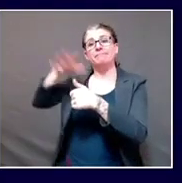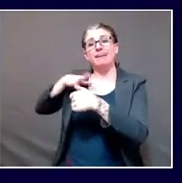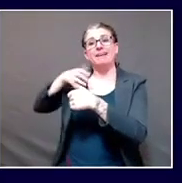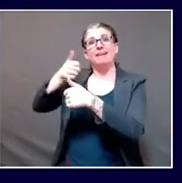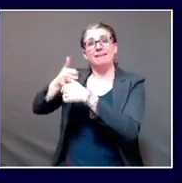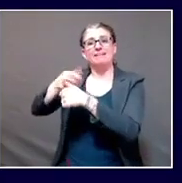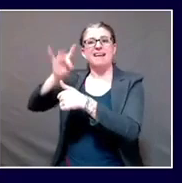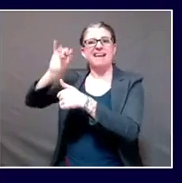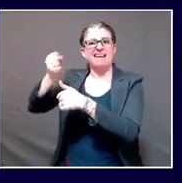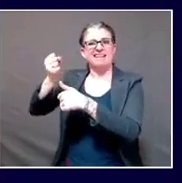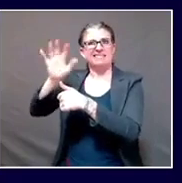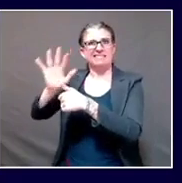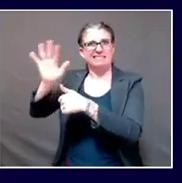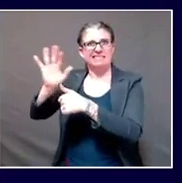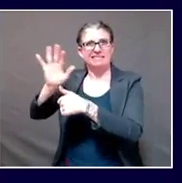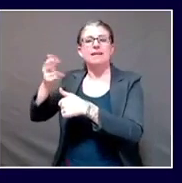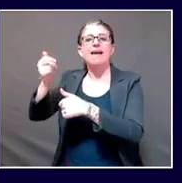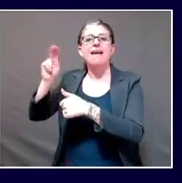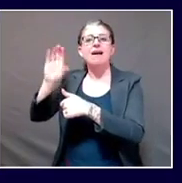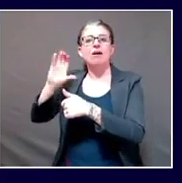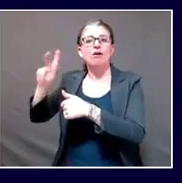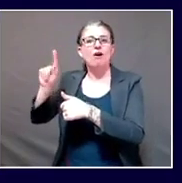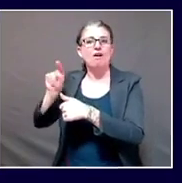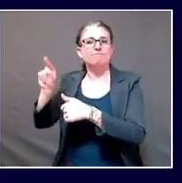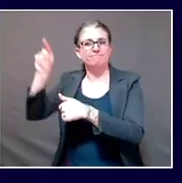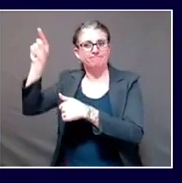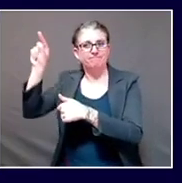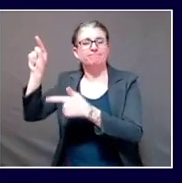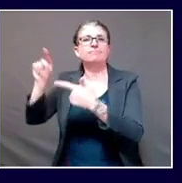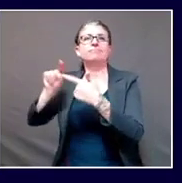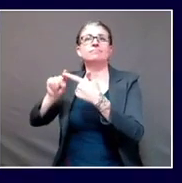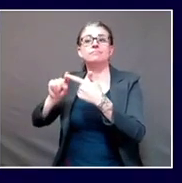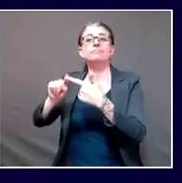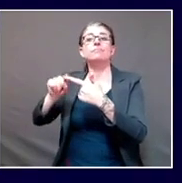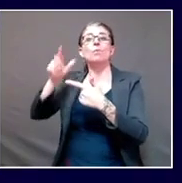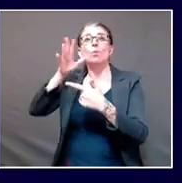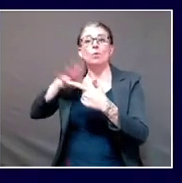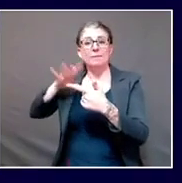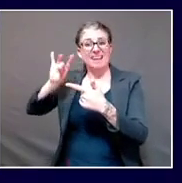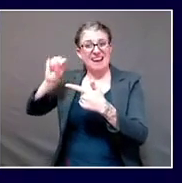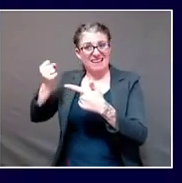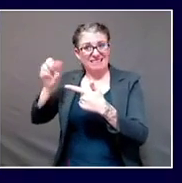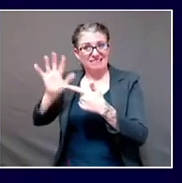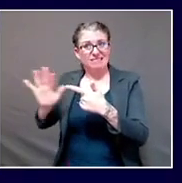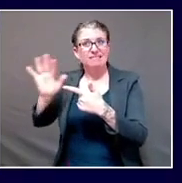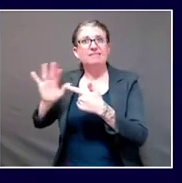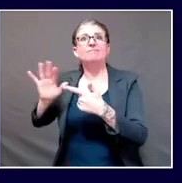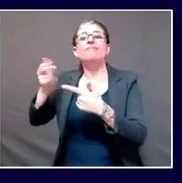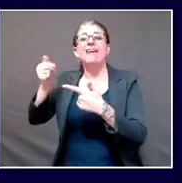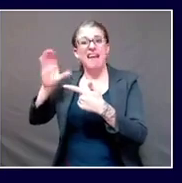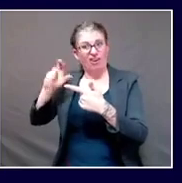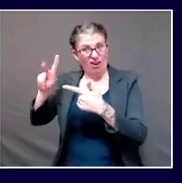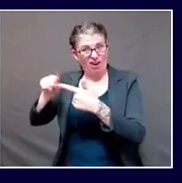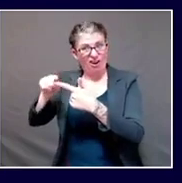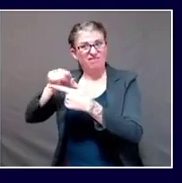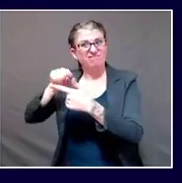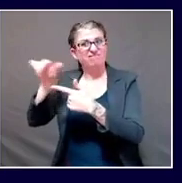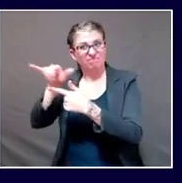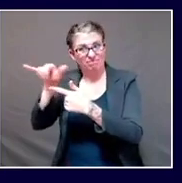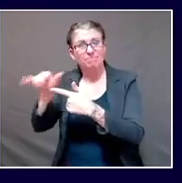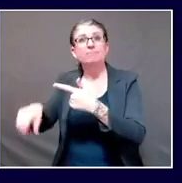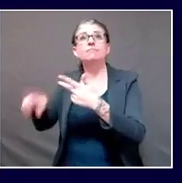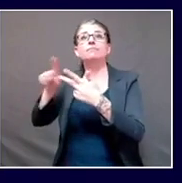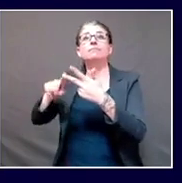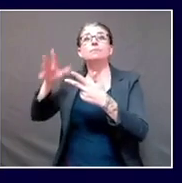Another was a woman also in her 80s from Hancock County. The third is a woman also in her 80s